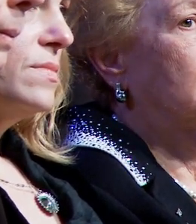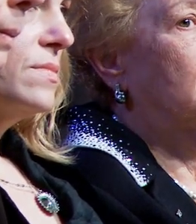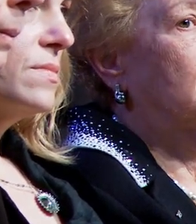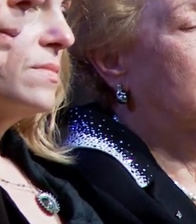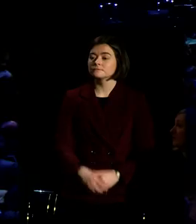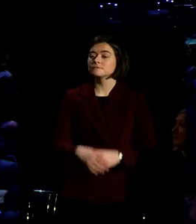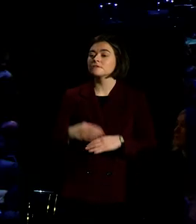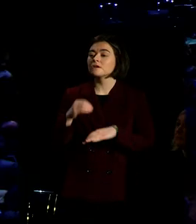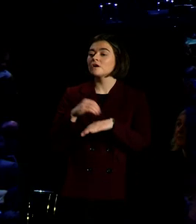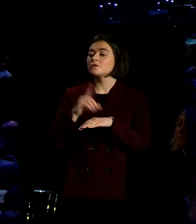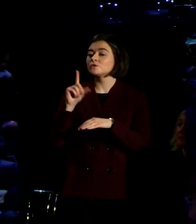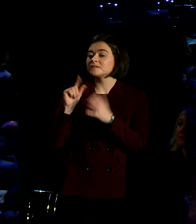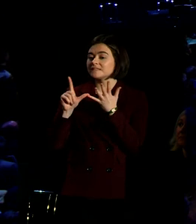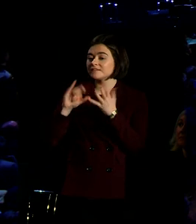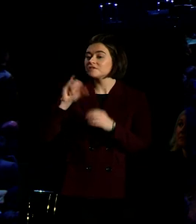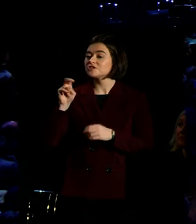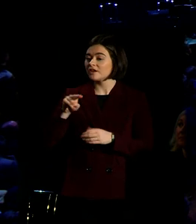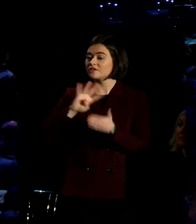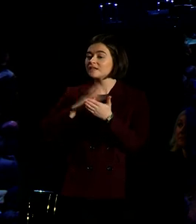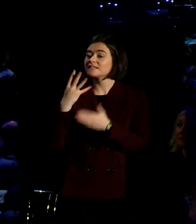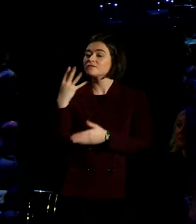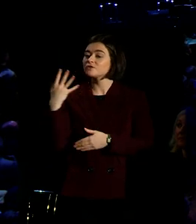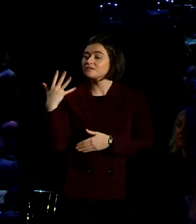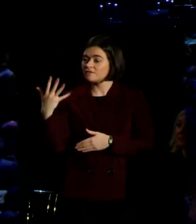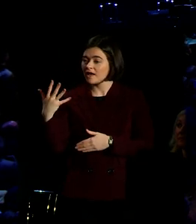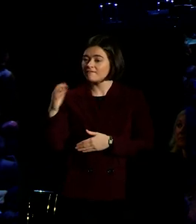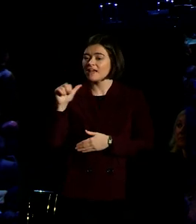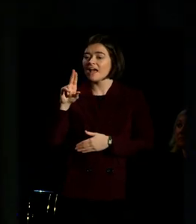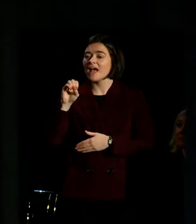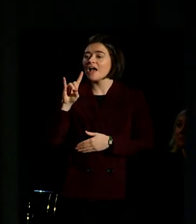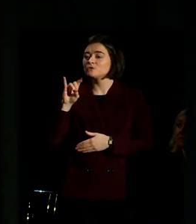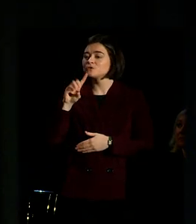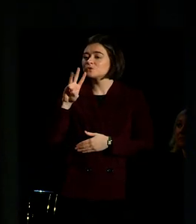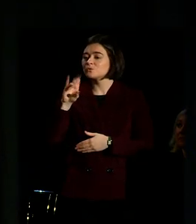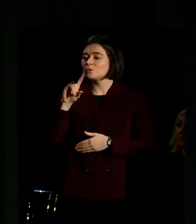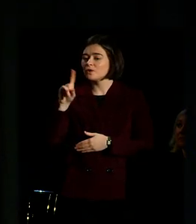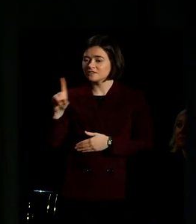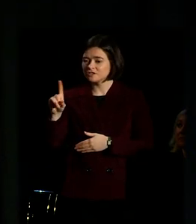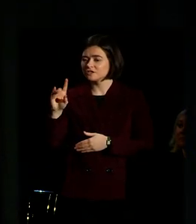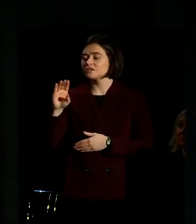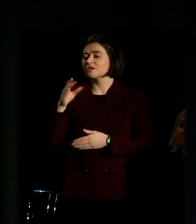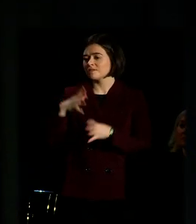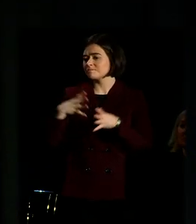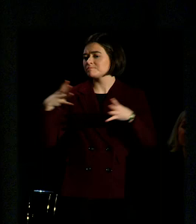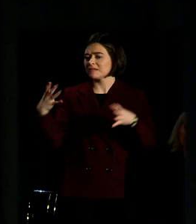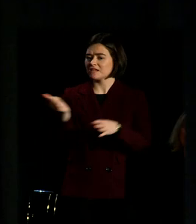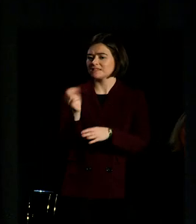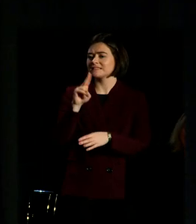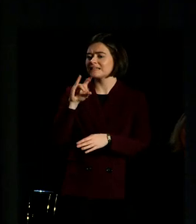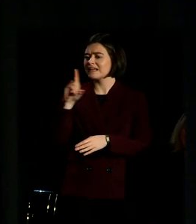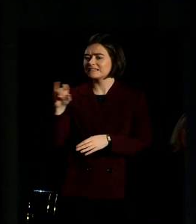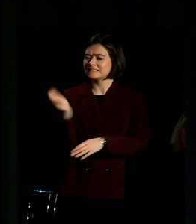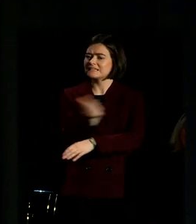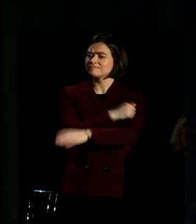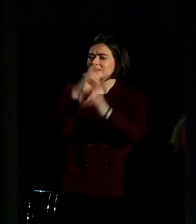On the 27th of January 1945, Auschwitz-Birkenau, the largest Nazi concentration and death camp,